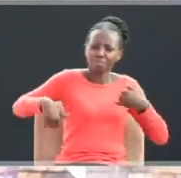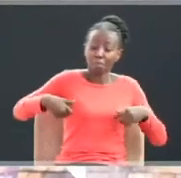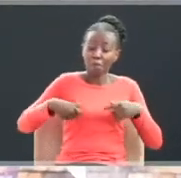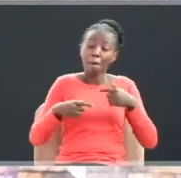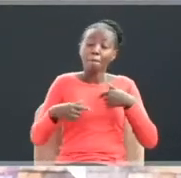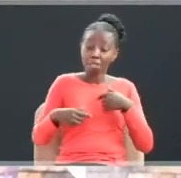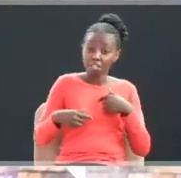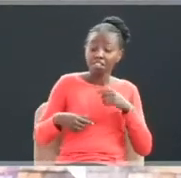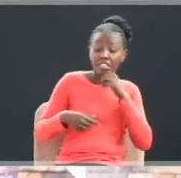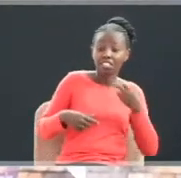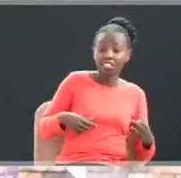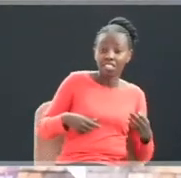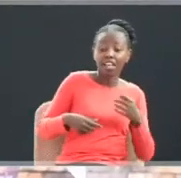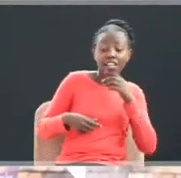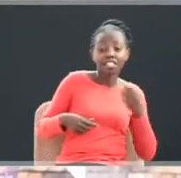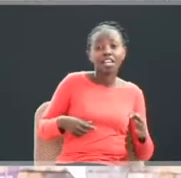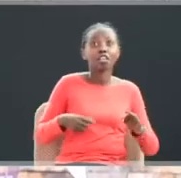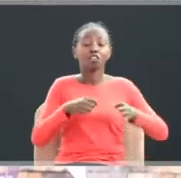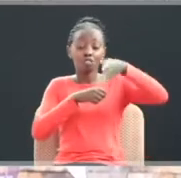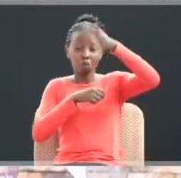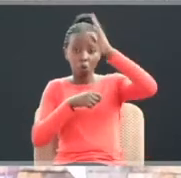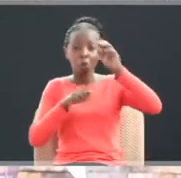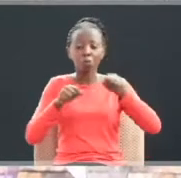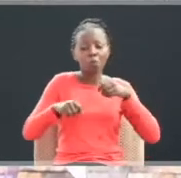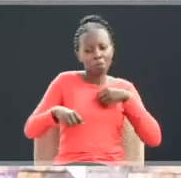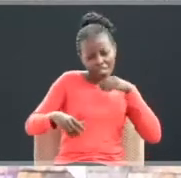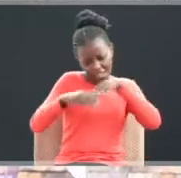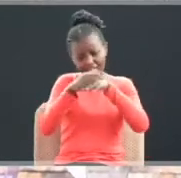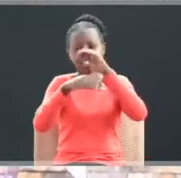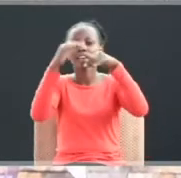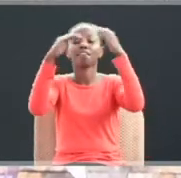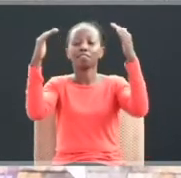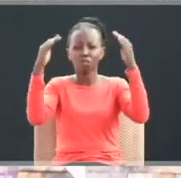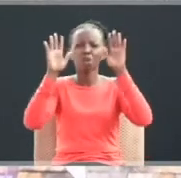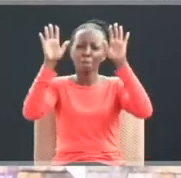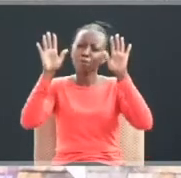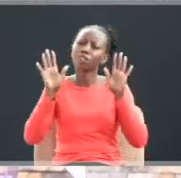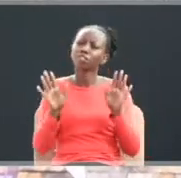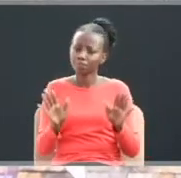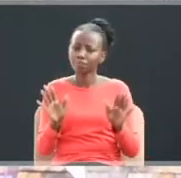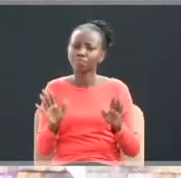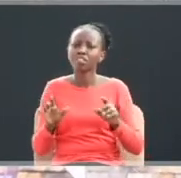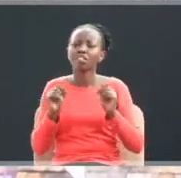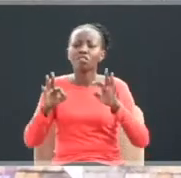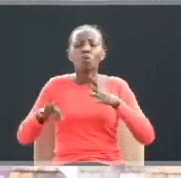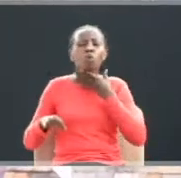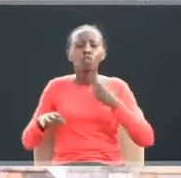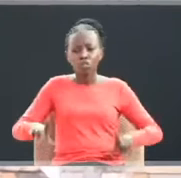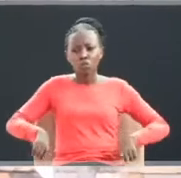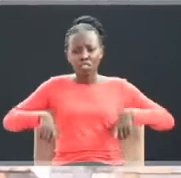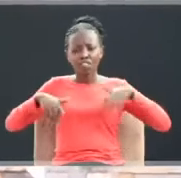ndio utakuta nimeingia kwa ufalme wa Baba. So that is critical for us. If you want to live a good,